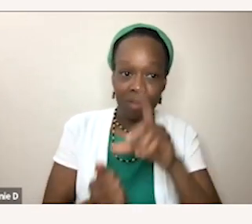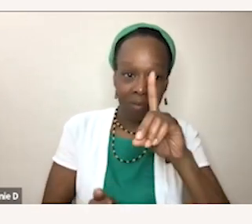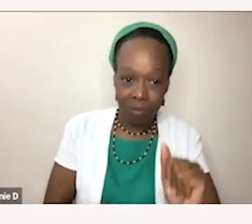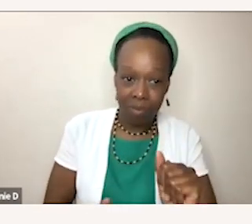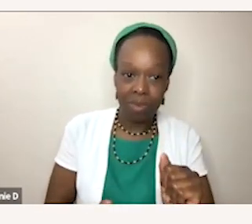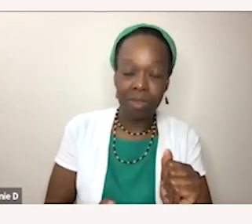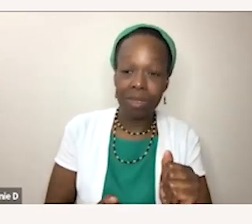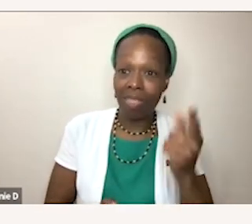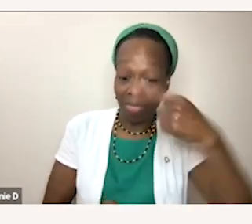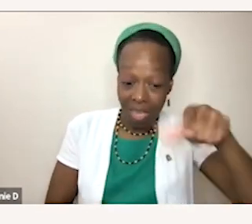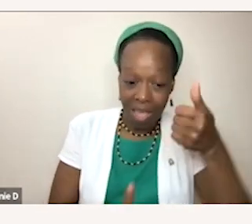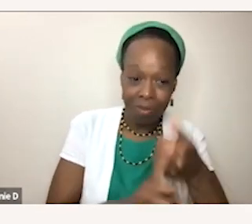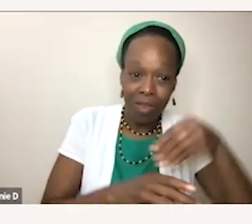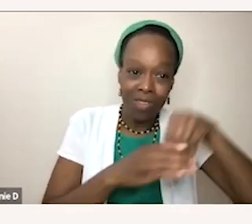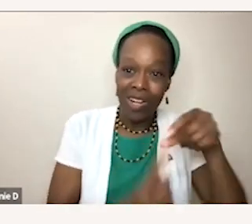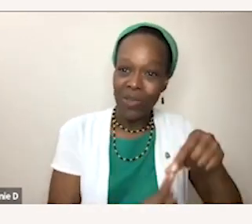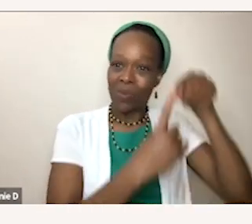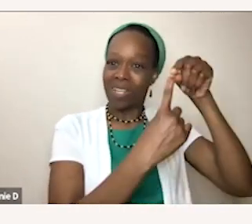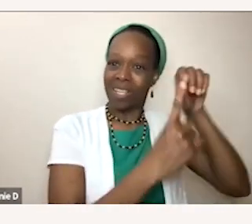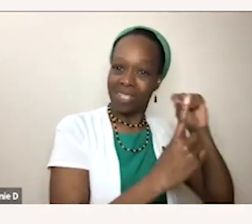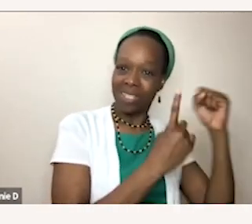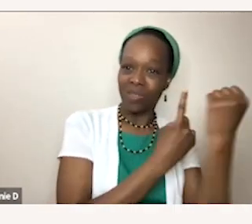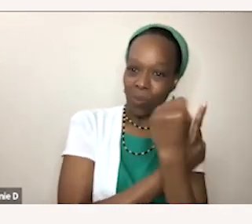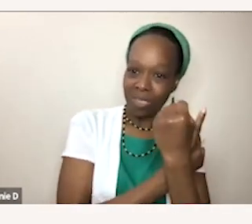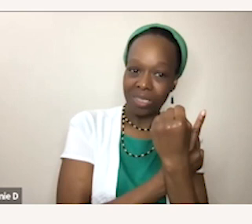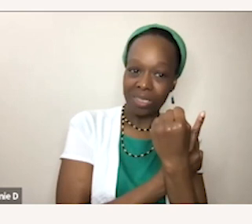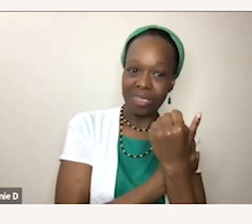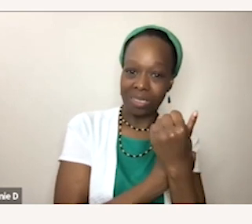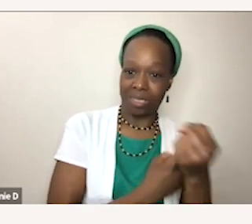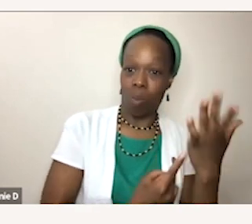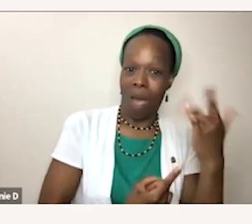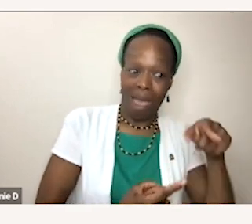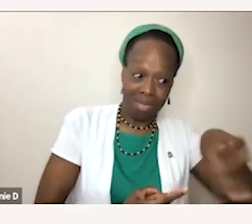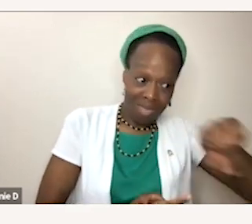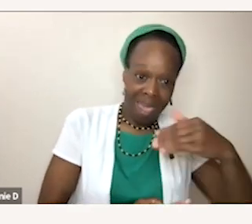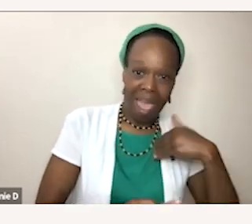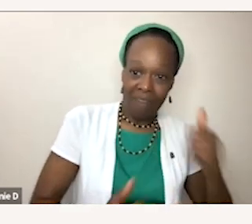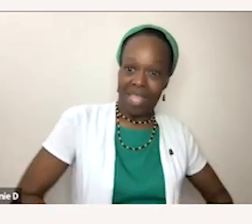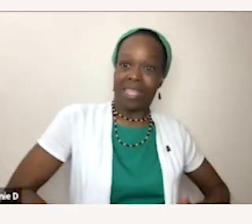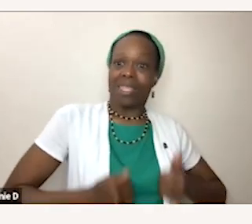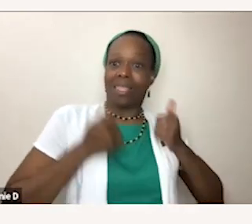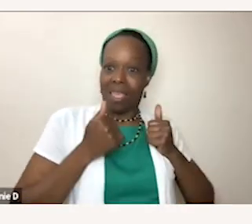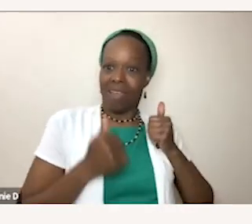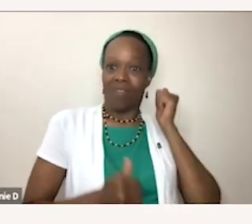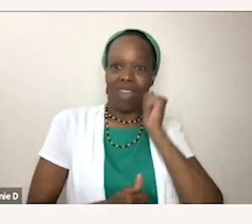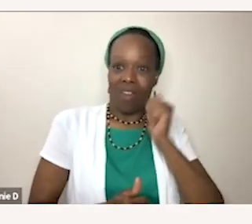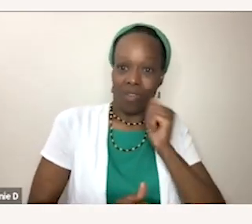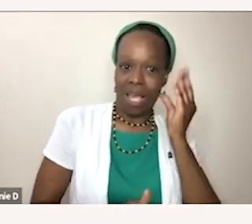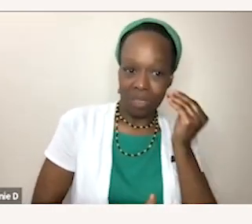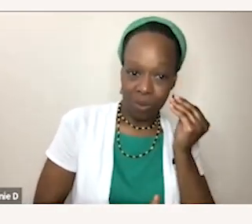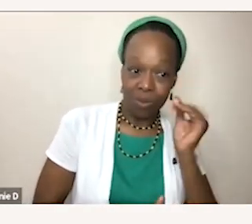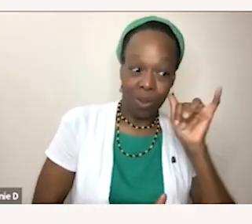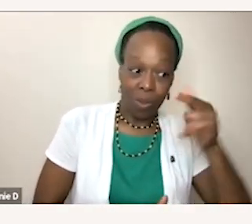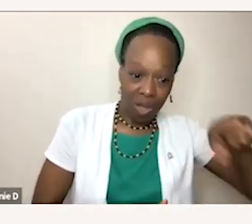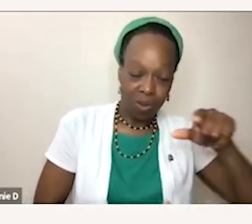very unique situation in the fact that obviously they have lived experience. And so how they can actually be that support system